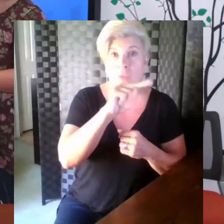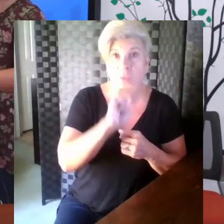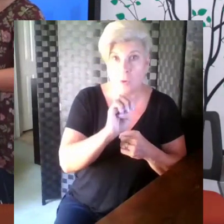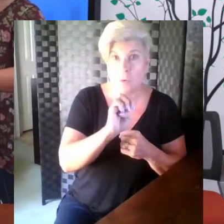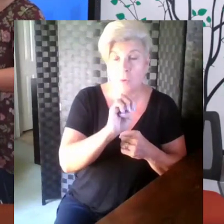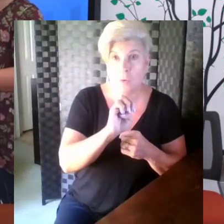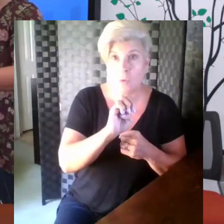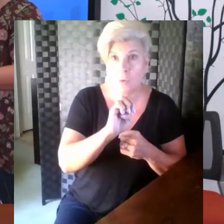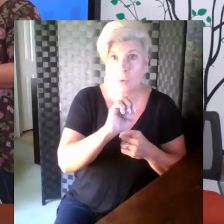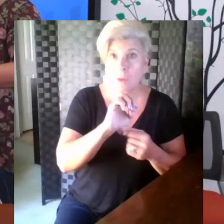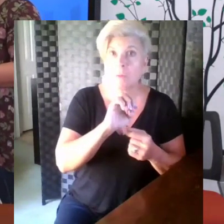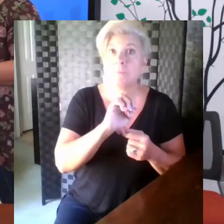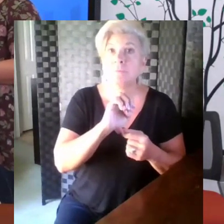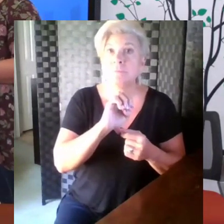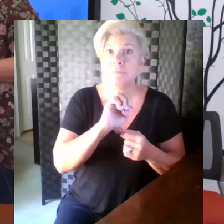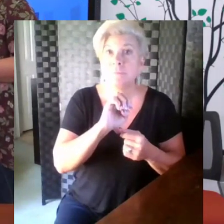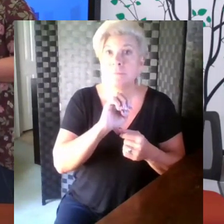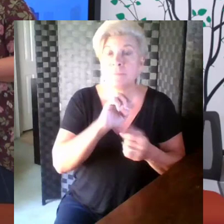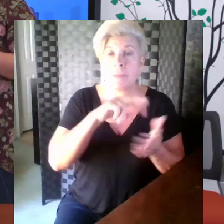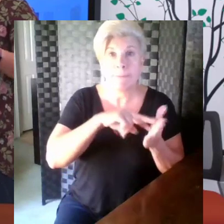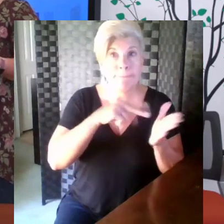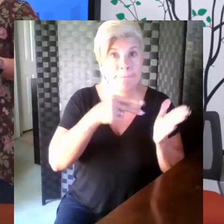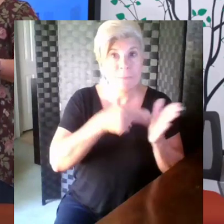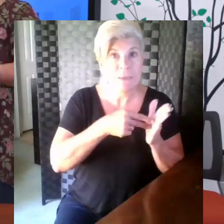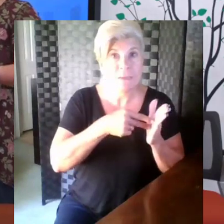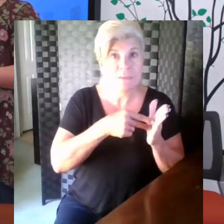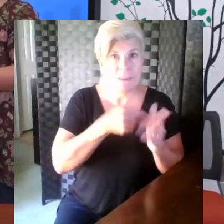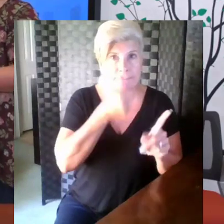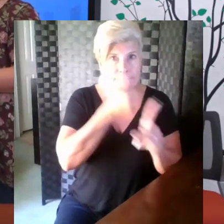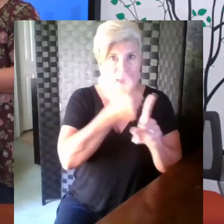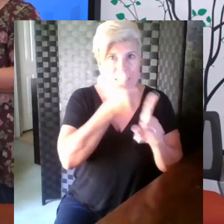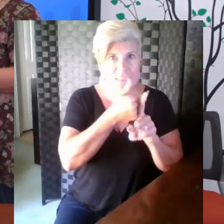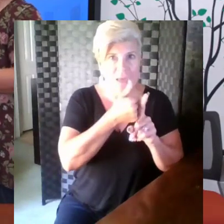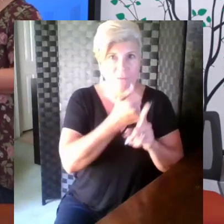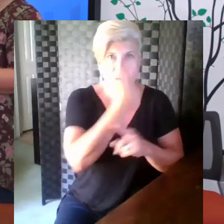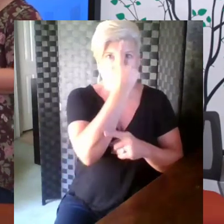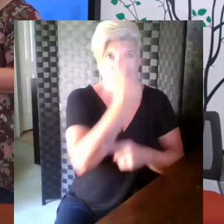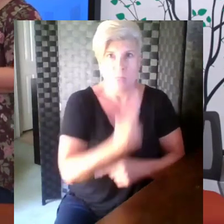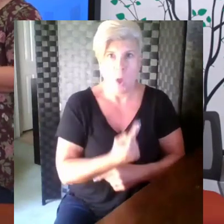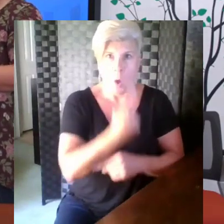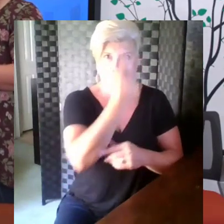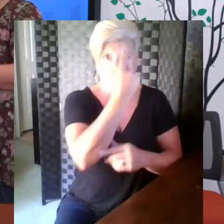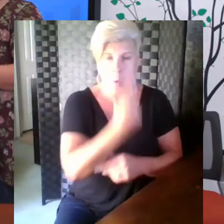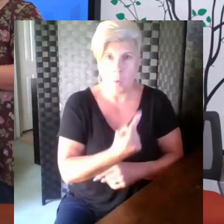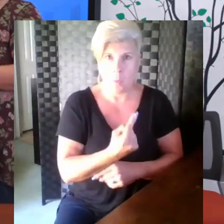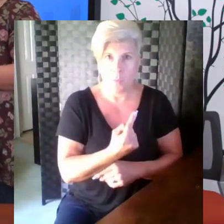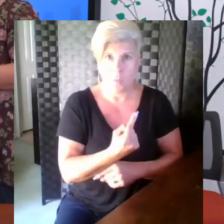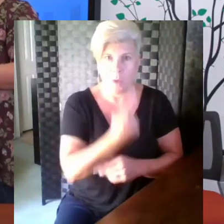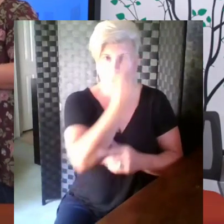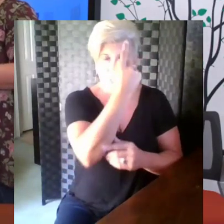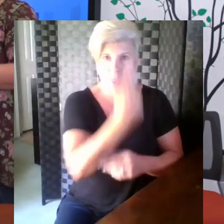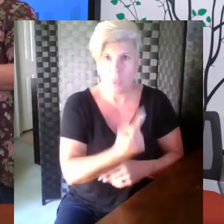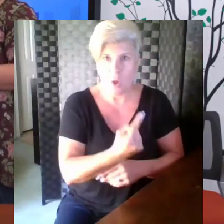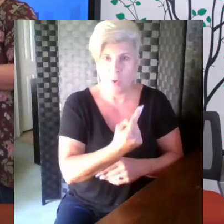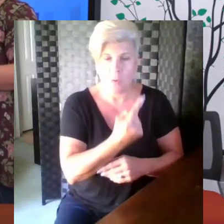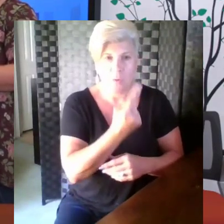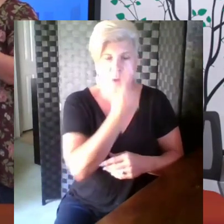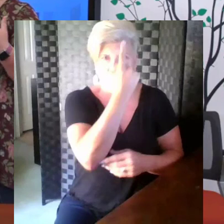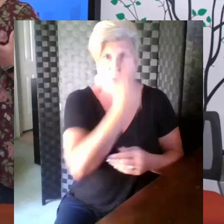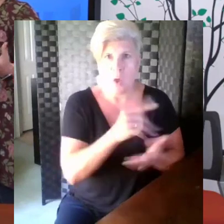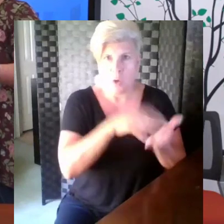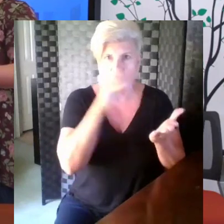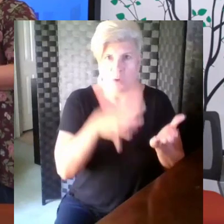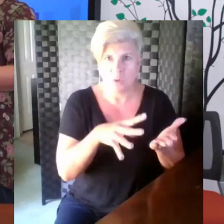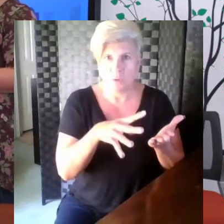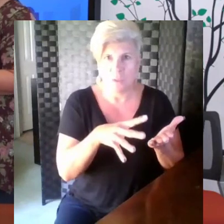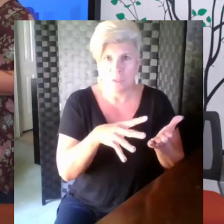This spelling of the word loan means by itself, like she was the lone student